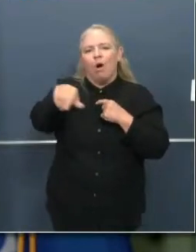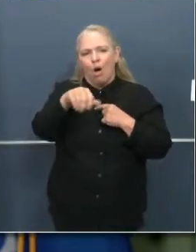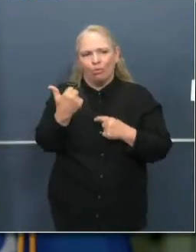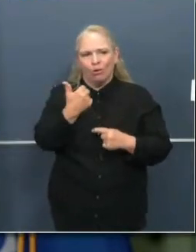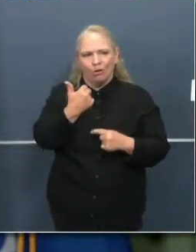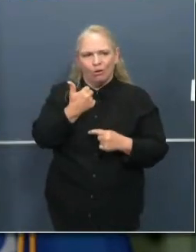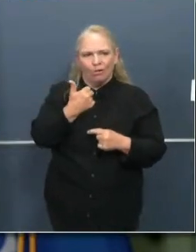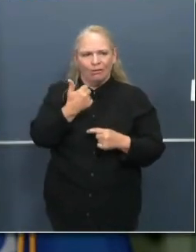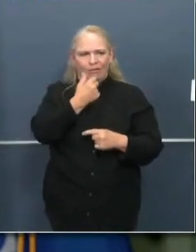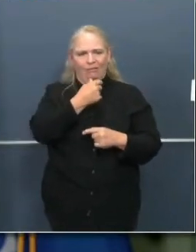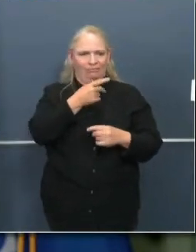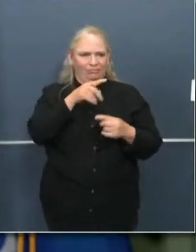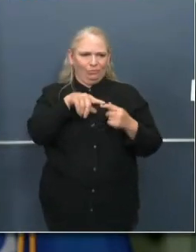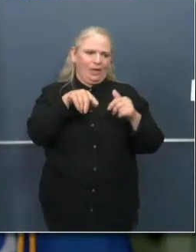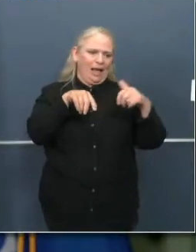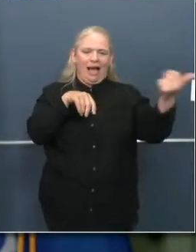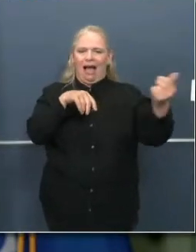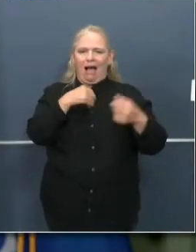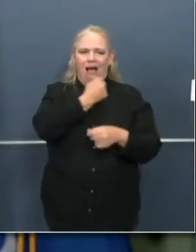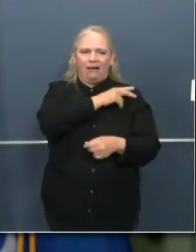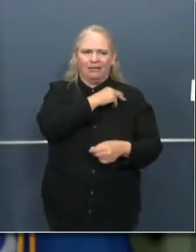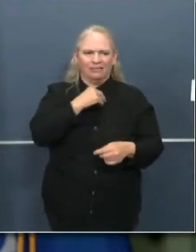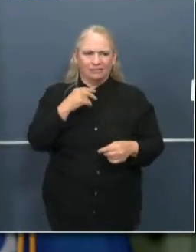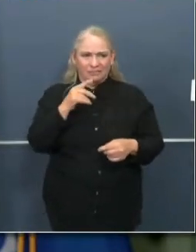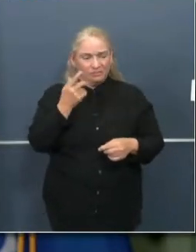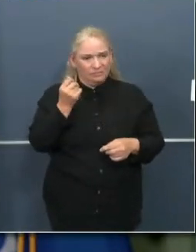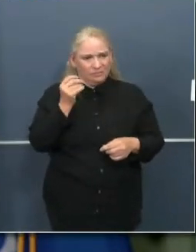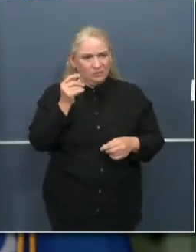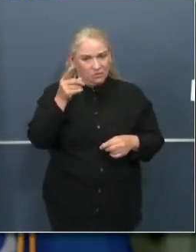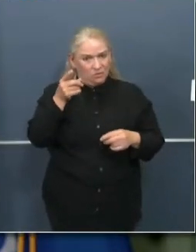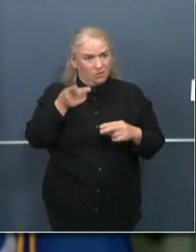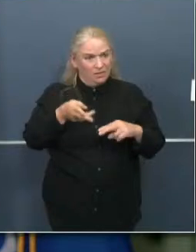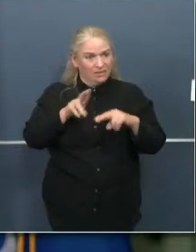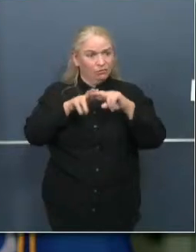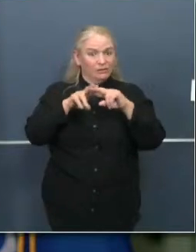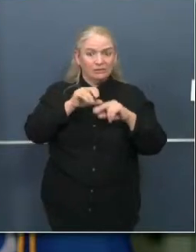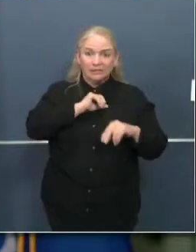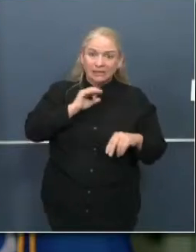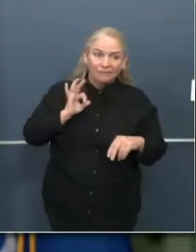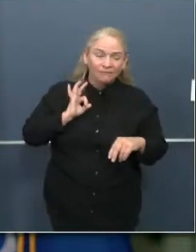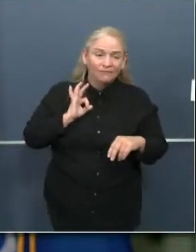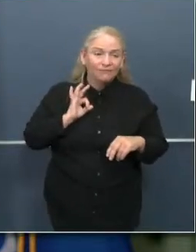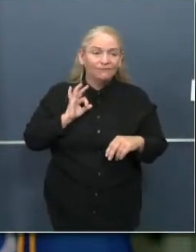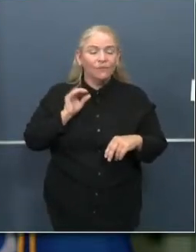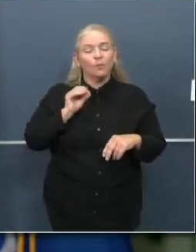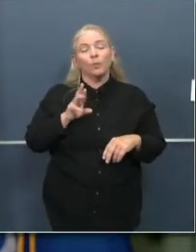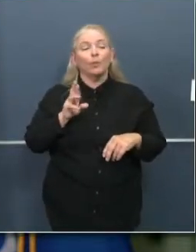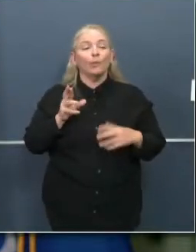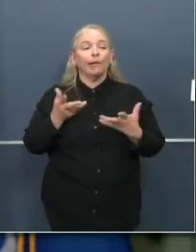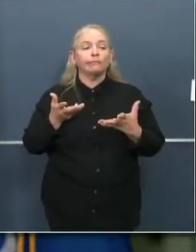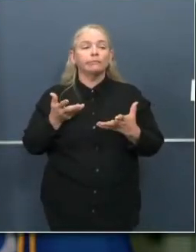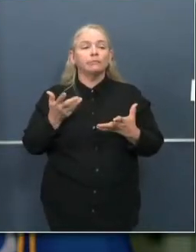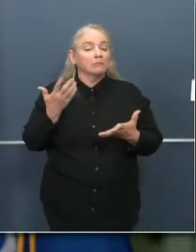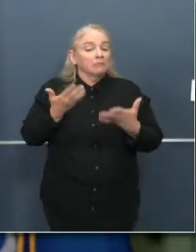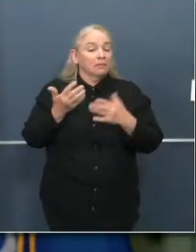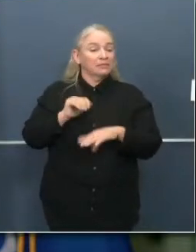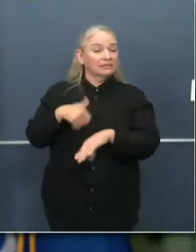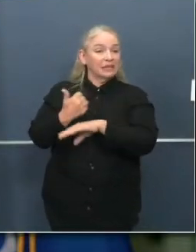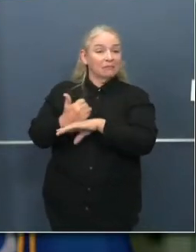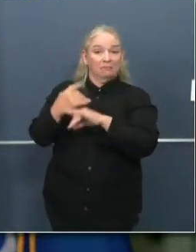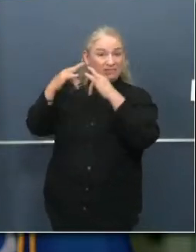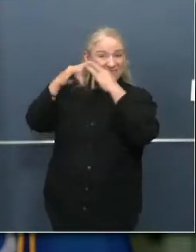hit can quickly gain capacity so they don't have to, send patients, say, hundreds of miles away to get